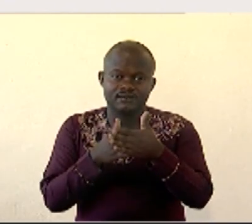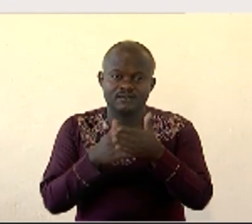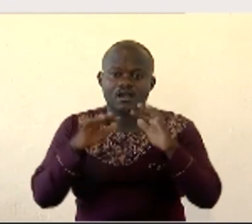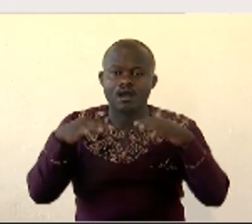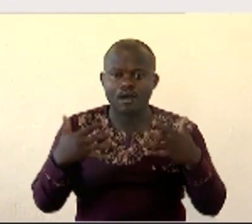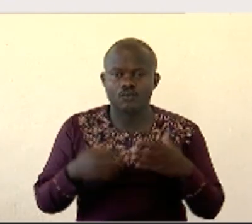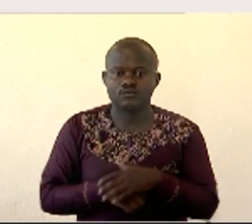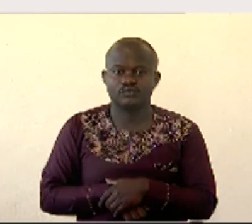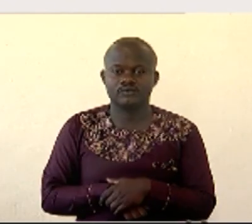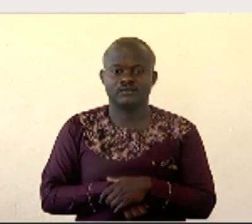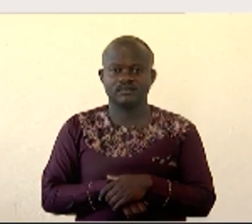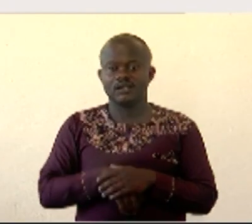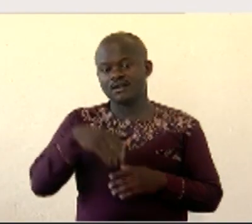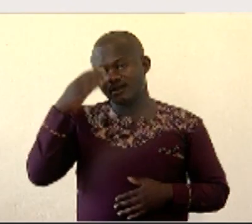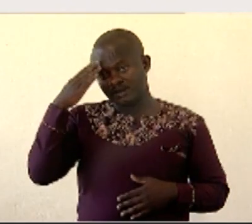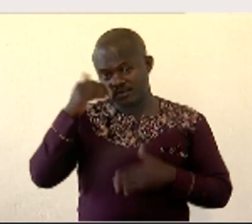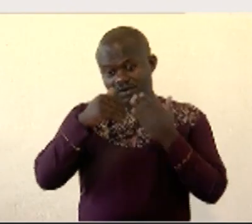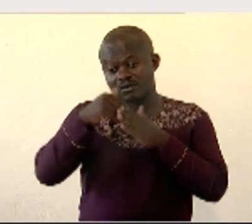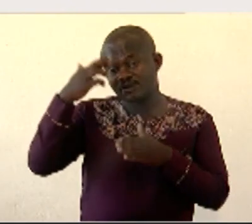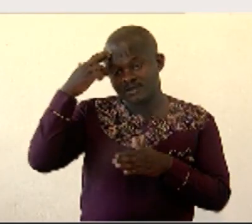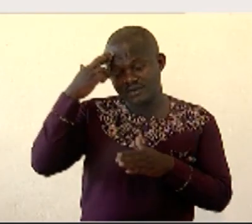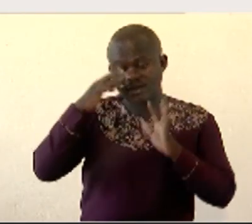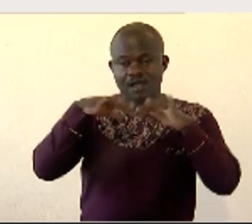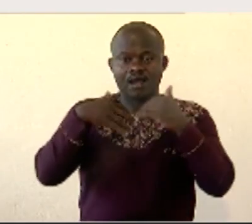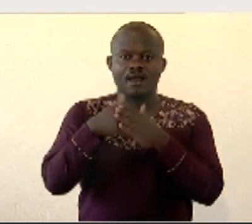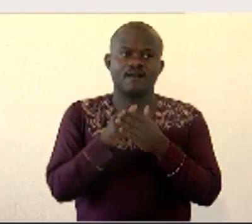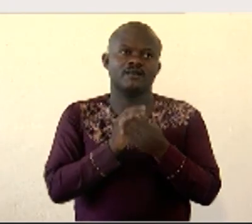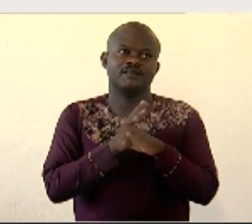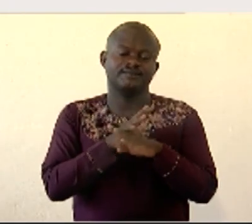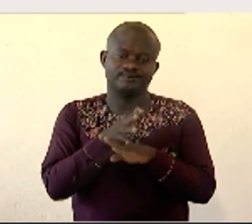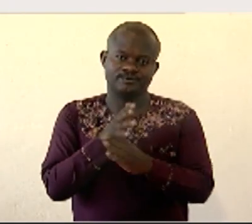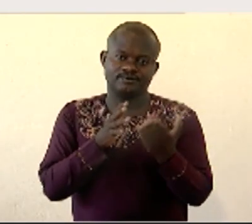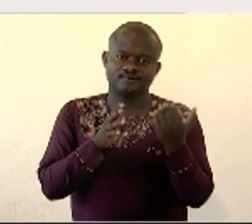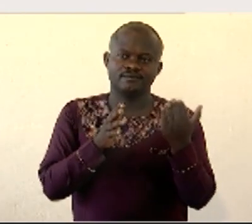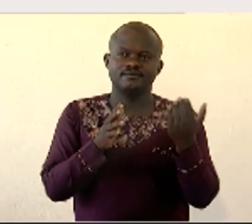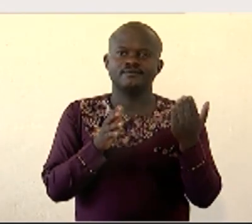photosynthesis? Because you remember, one of the factors that affects